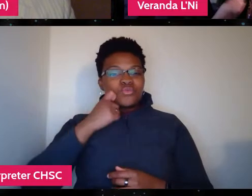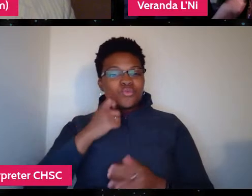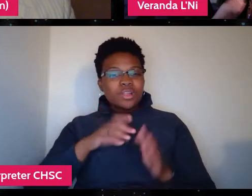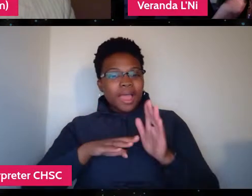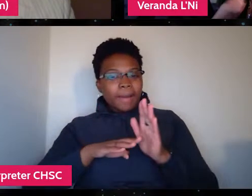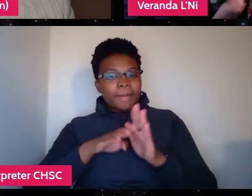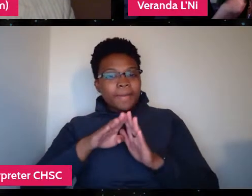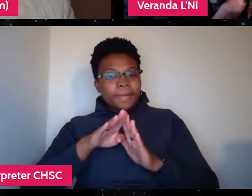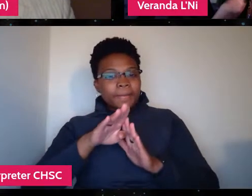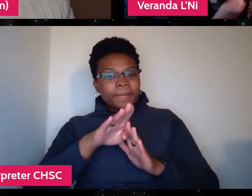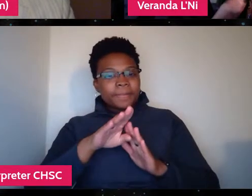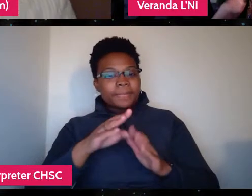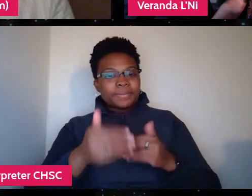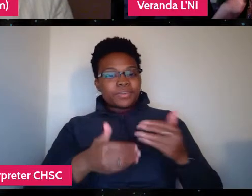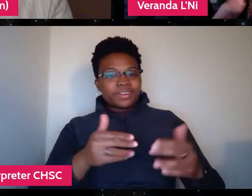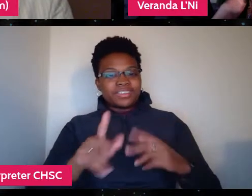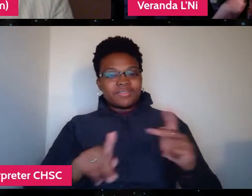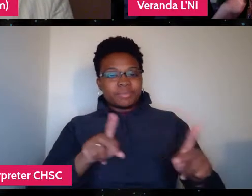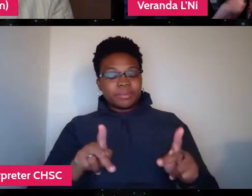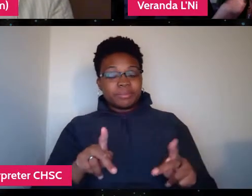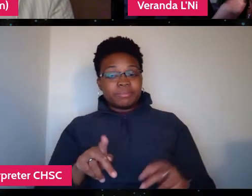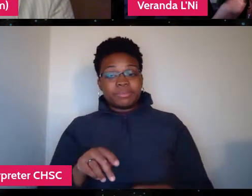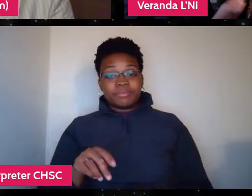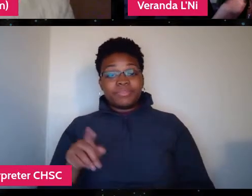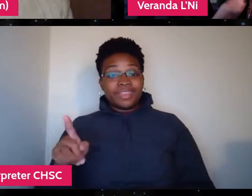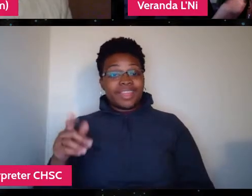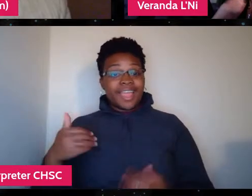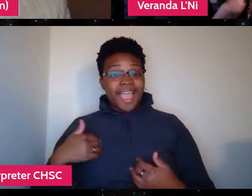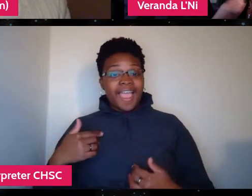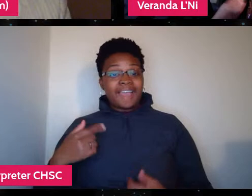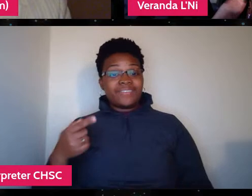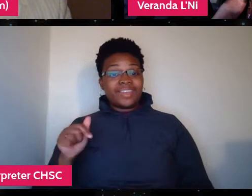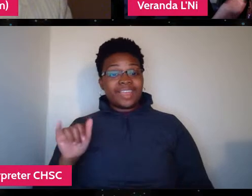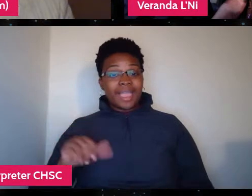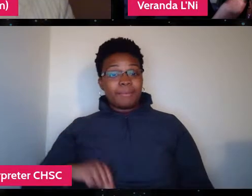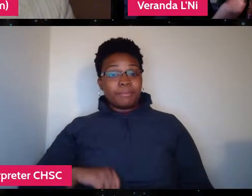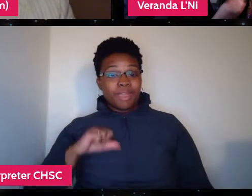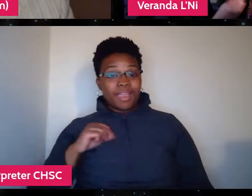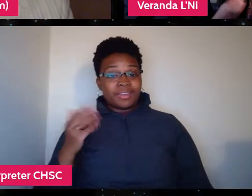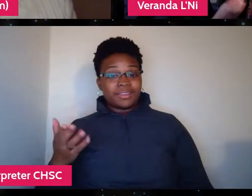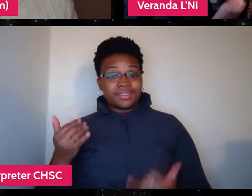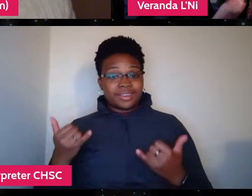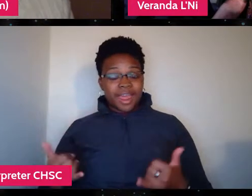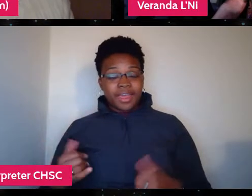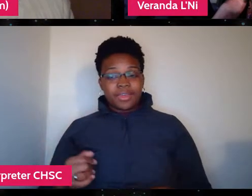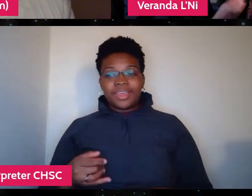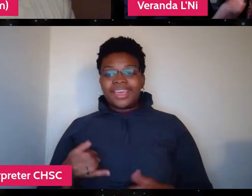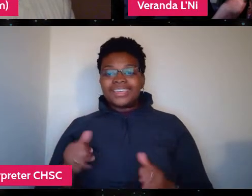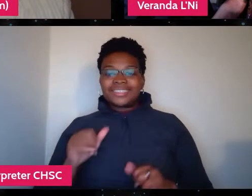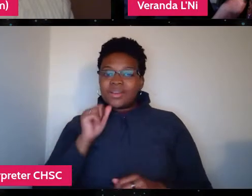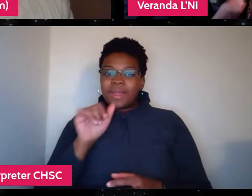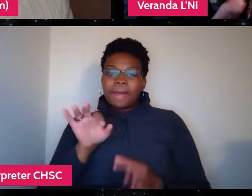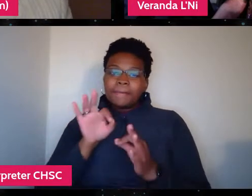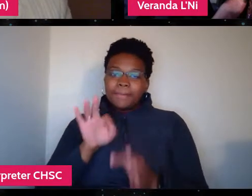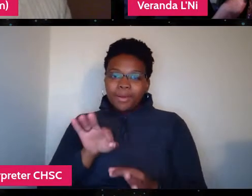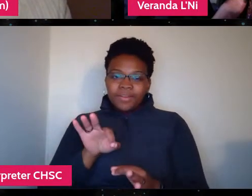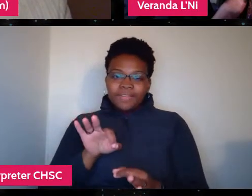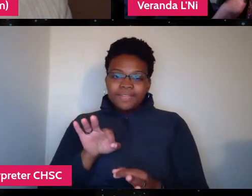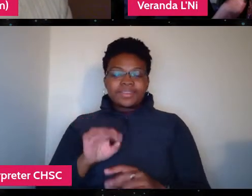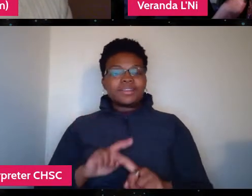And to the fact that they would have gay pride there now. I mean, it's just, it's still not perfect in a lot of